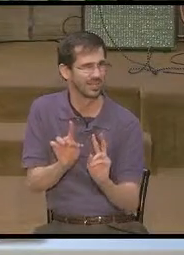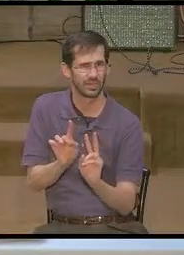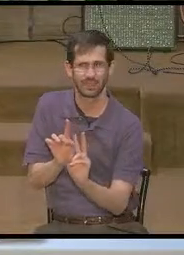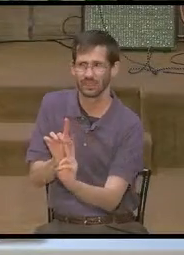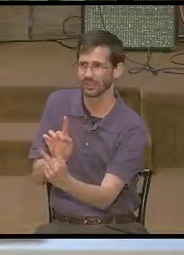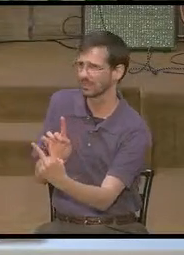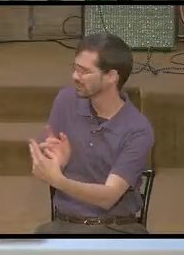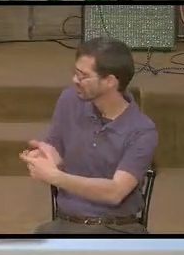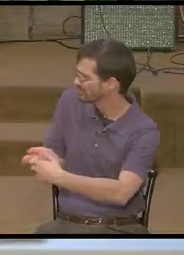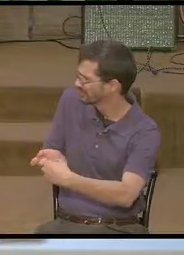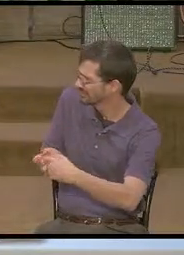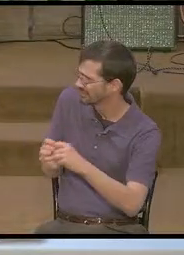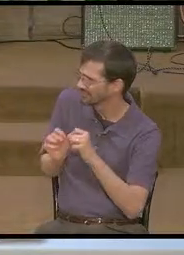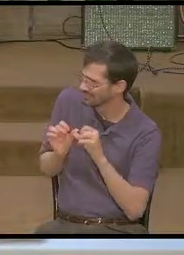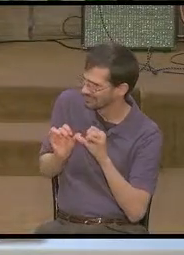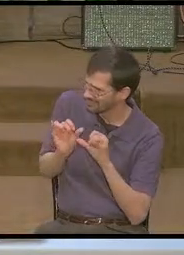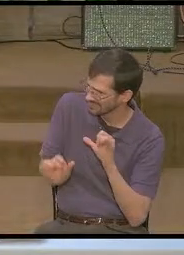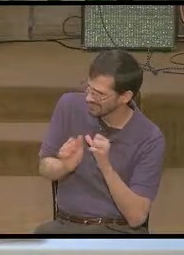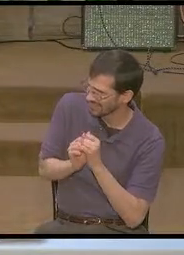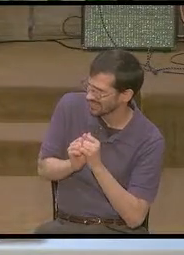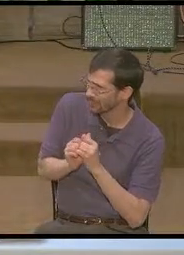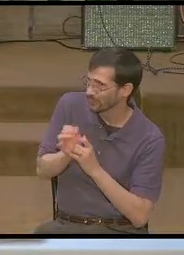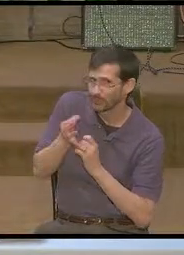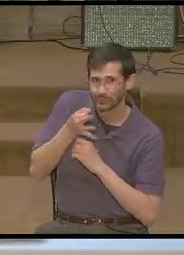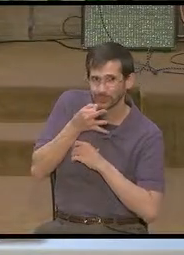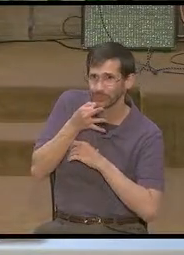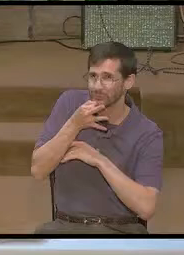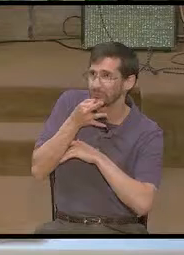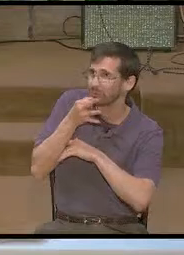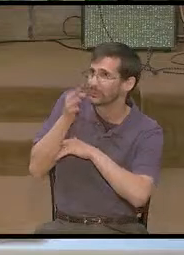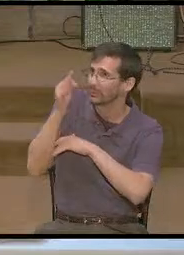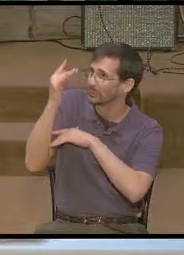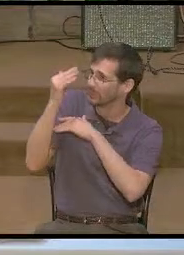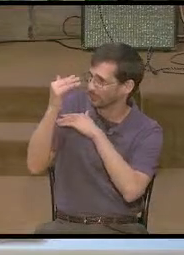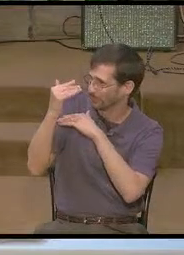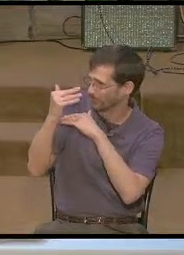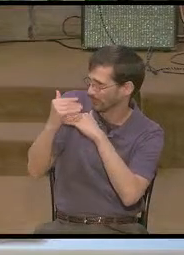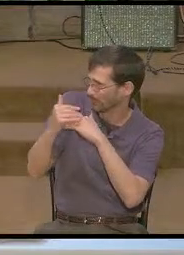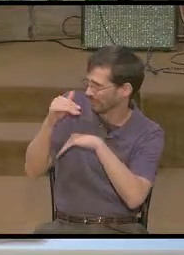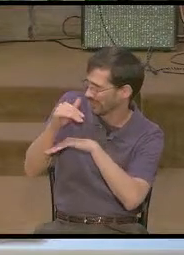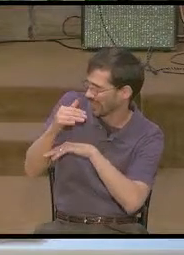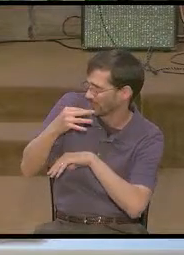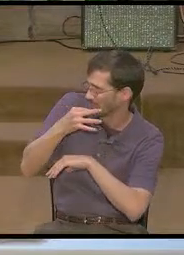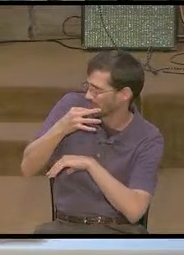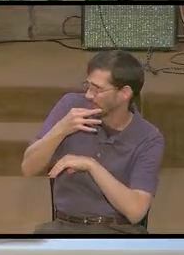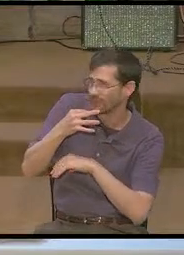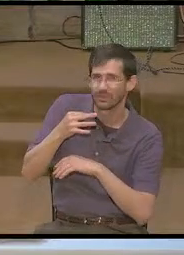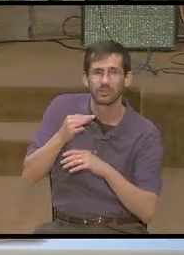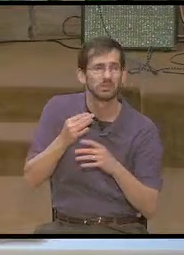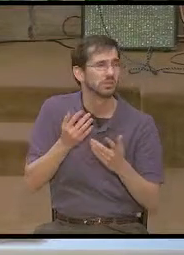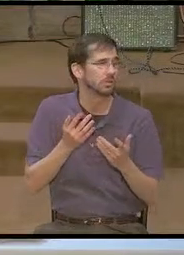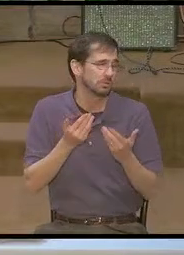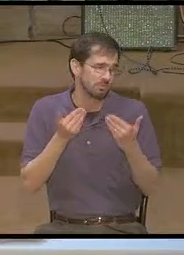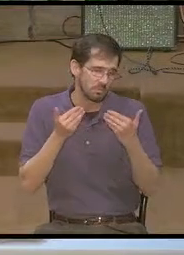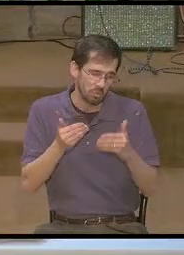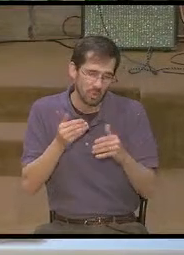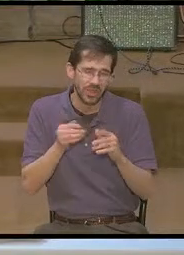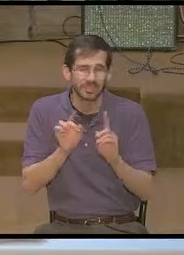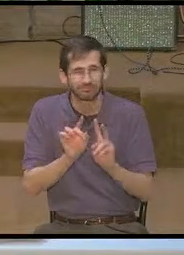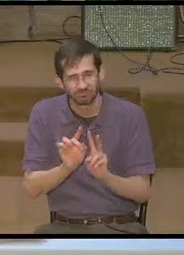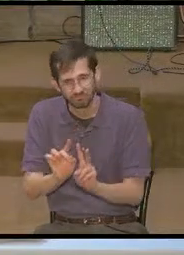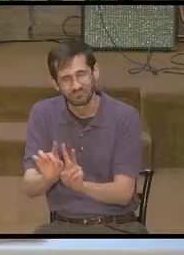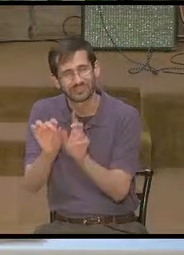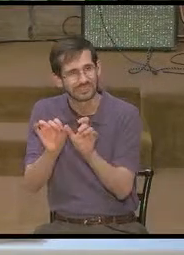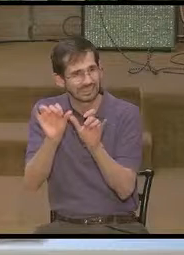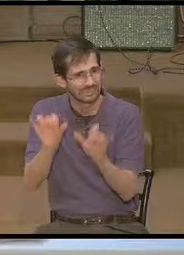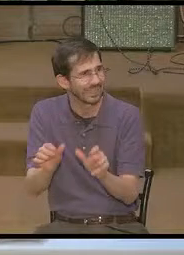us, for it is toward evening, and the day is far spent. And he went in to stay with them. Now it came to pass, as